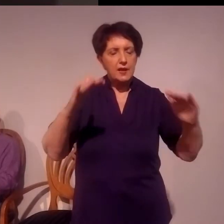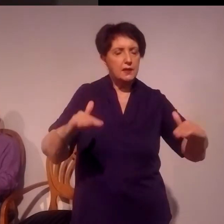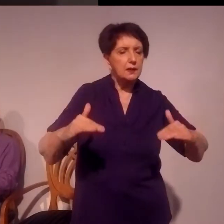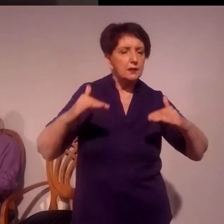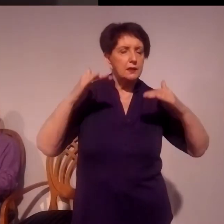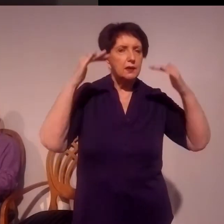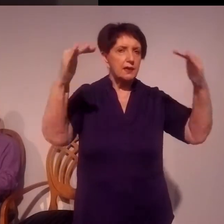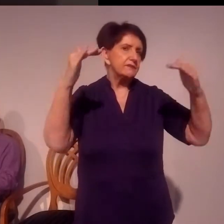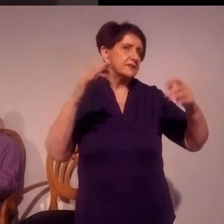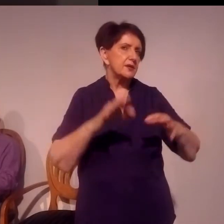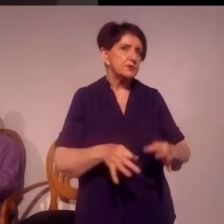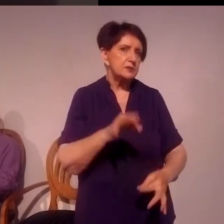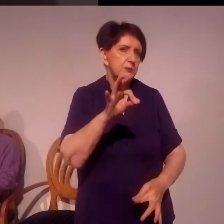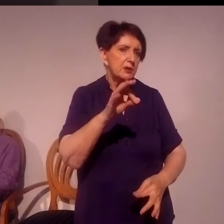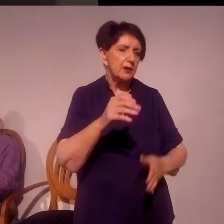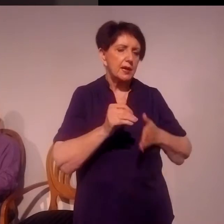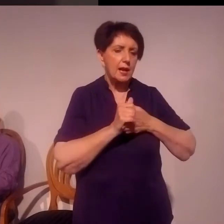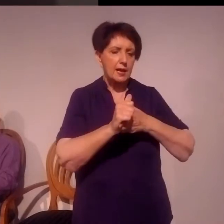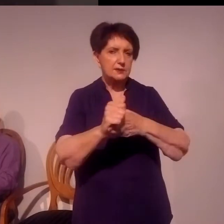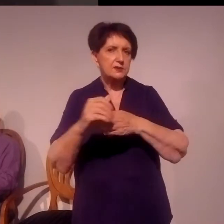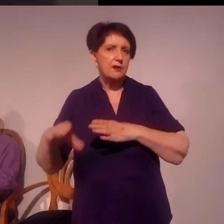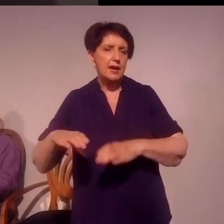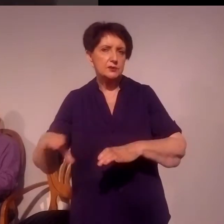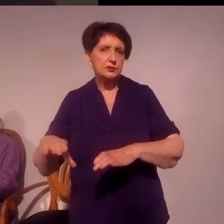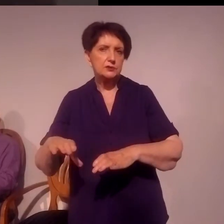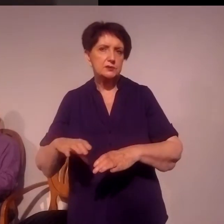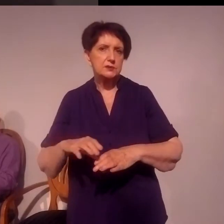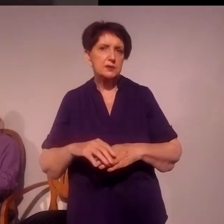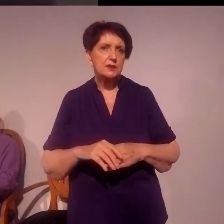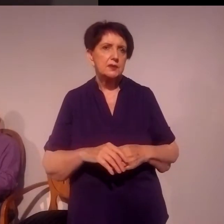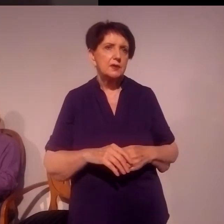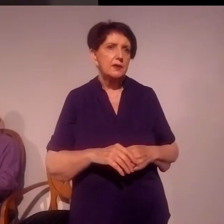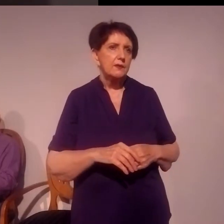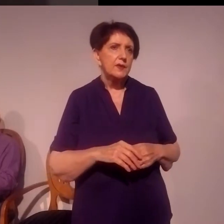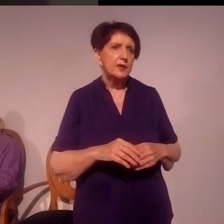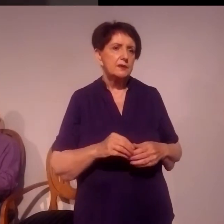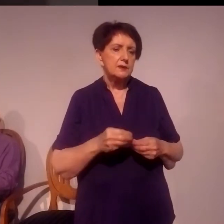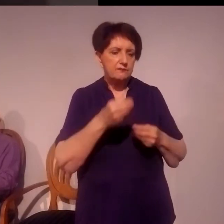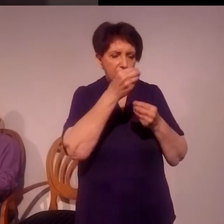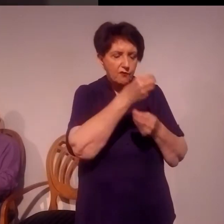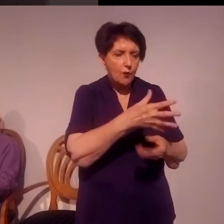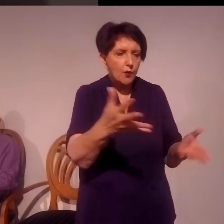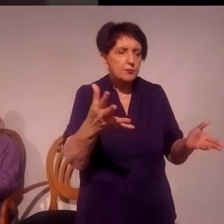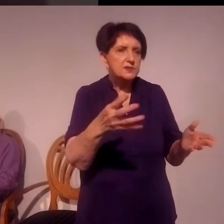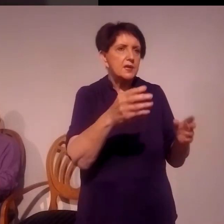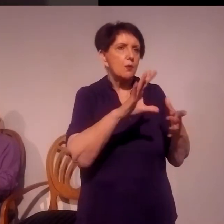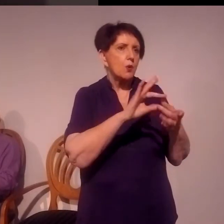our spirits, that guides our actions, that informs our words,